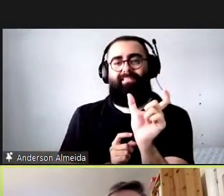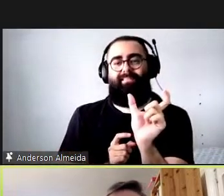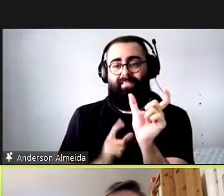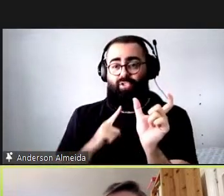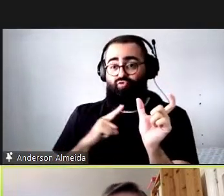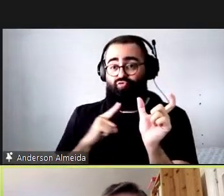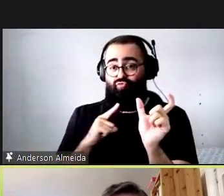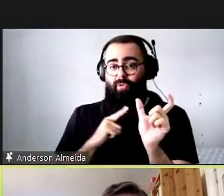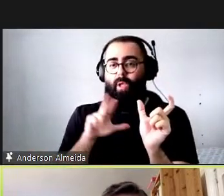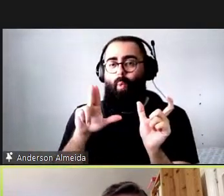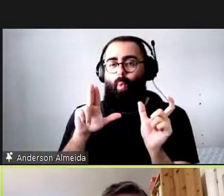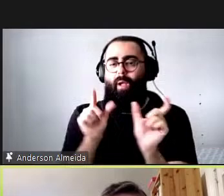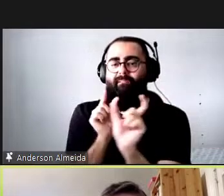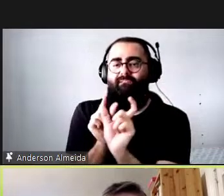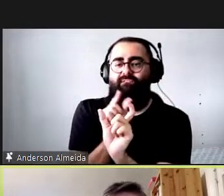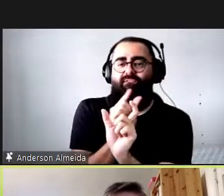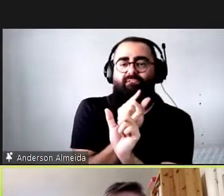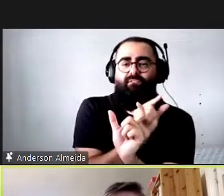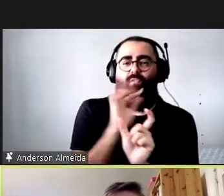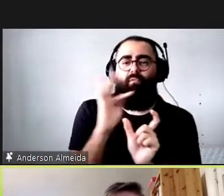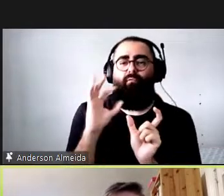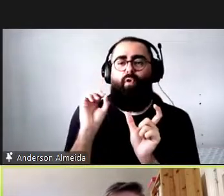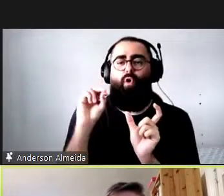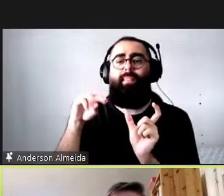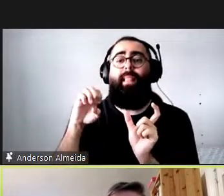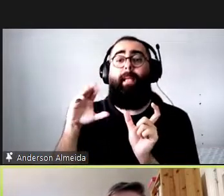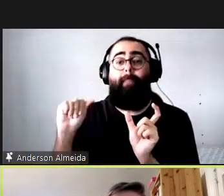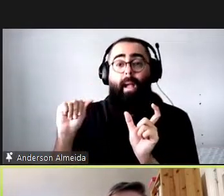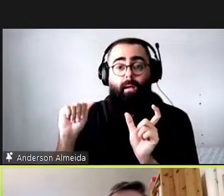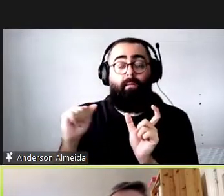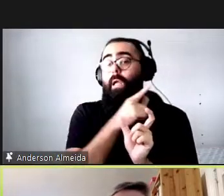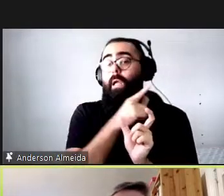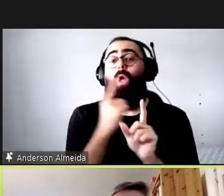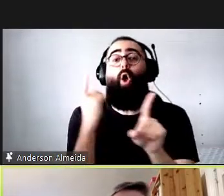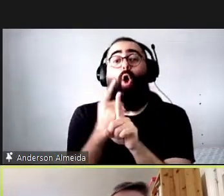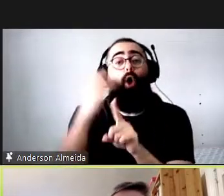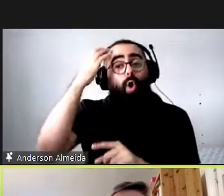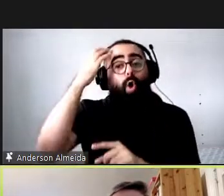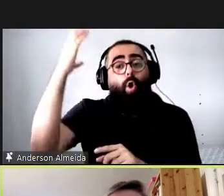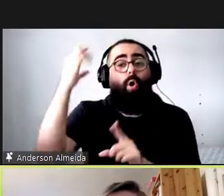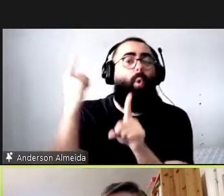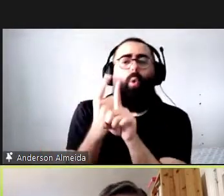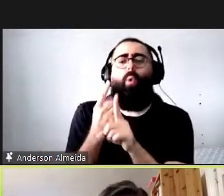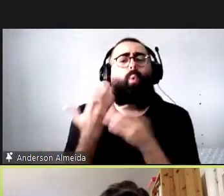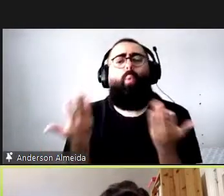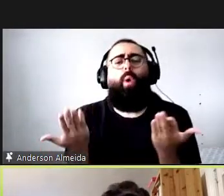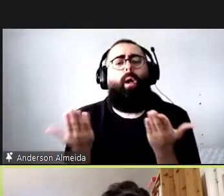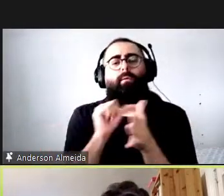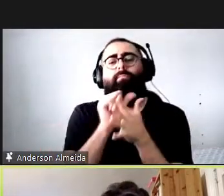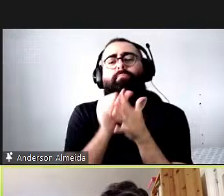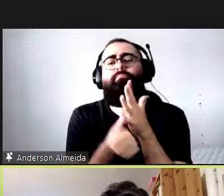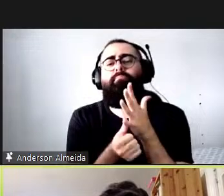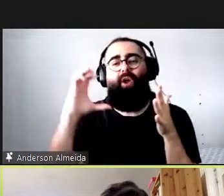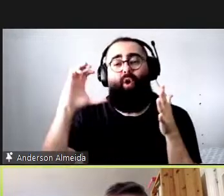And the three that he identified were hand shape, location, and movement.